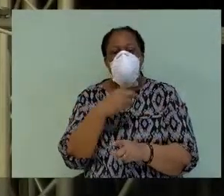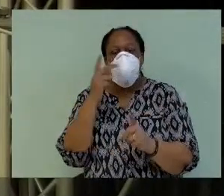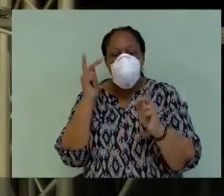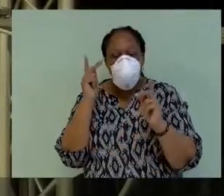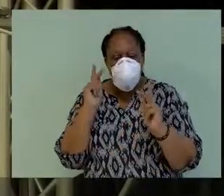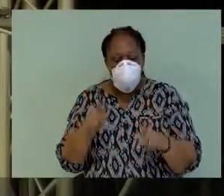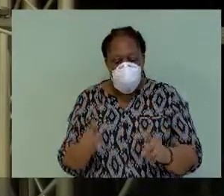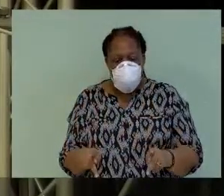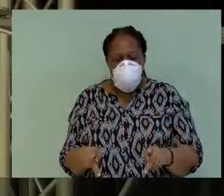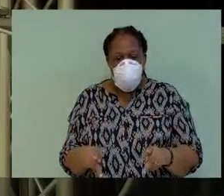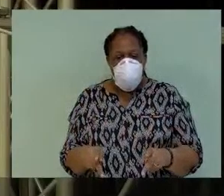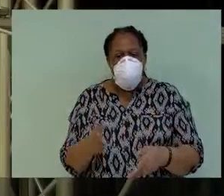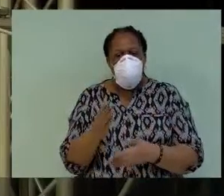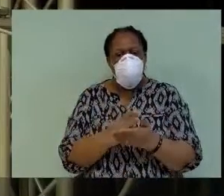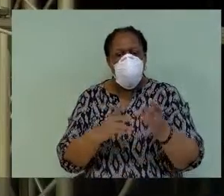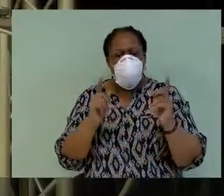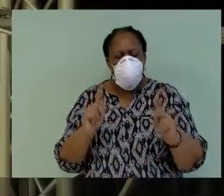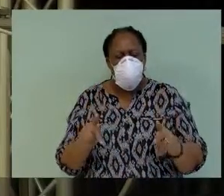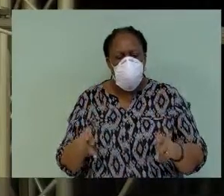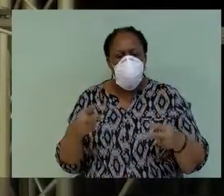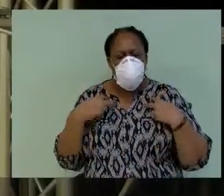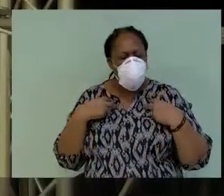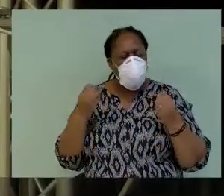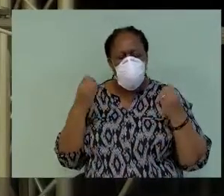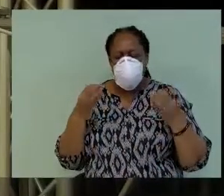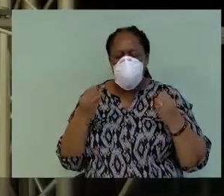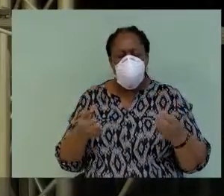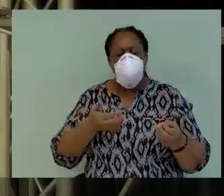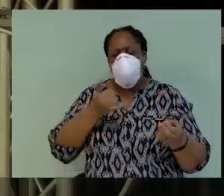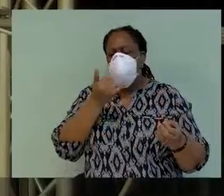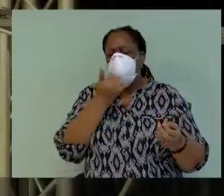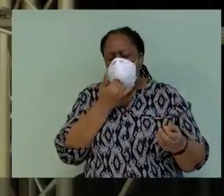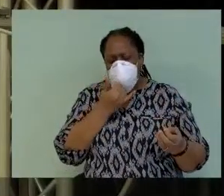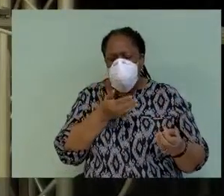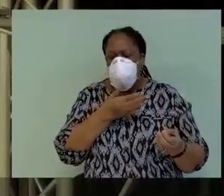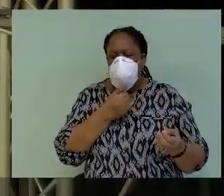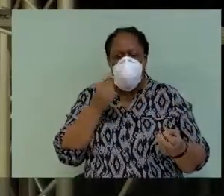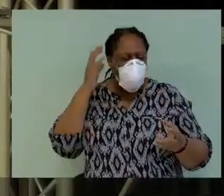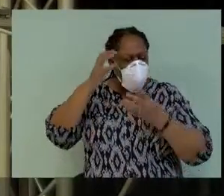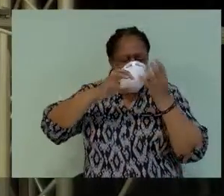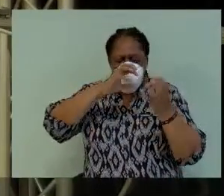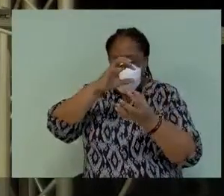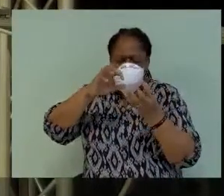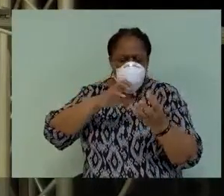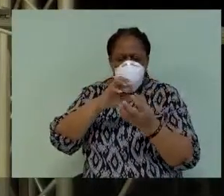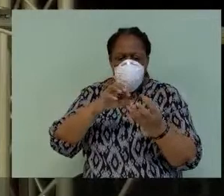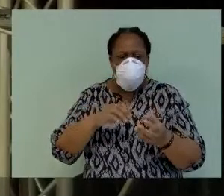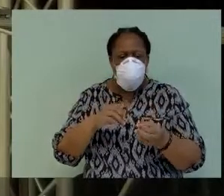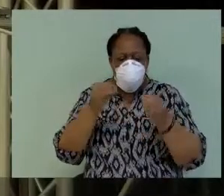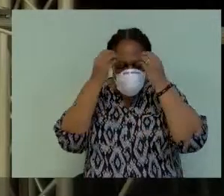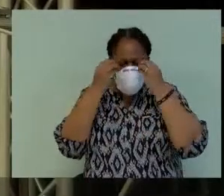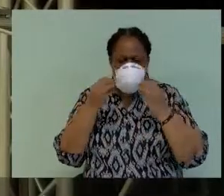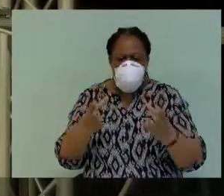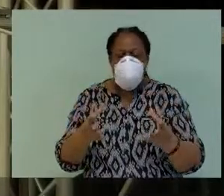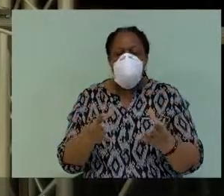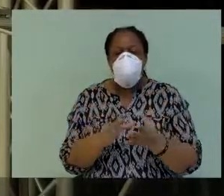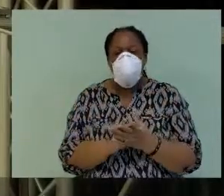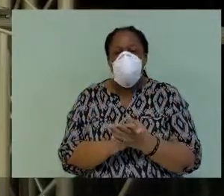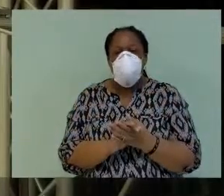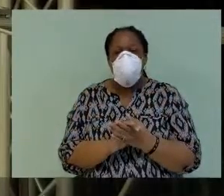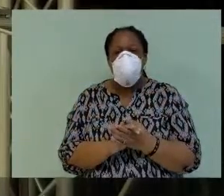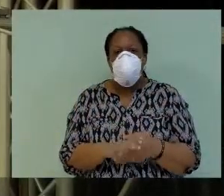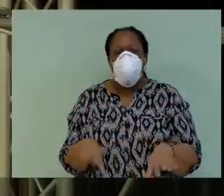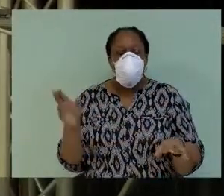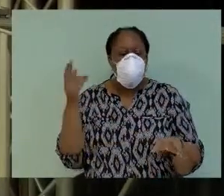unwelcome information that could be distorted and confusing. In conclusion, we have been hearing